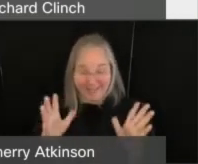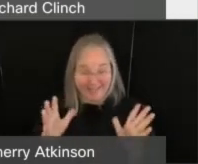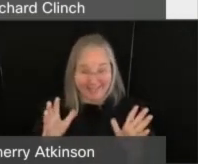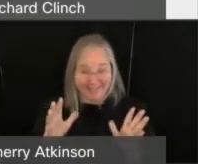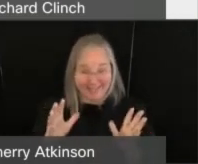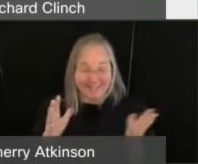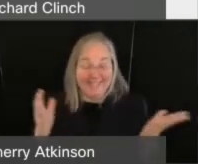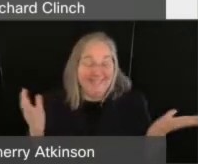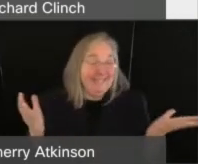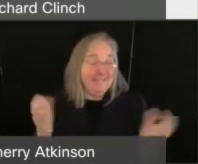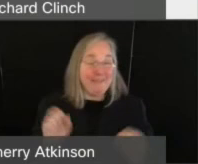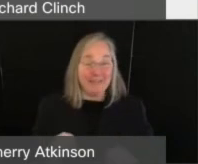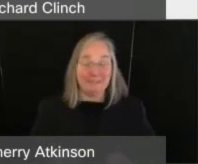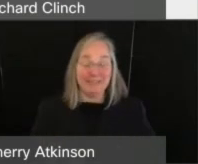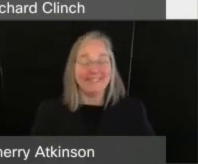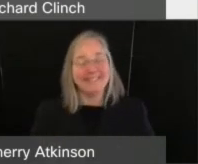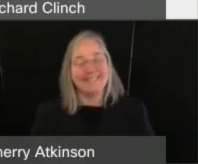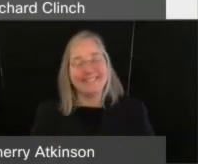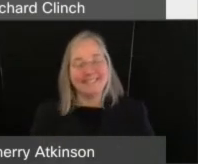Possibly.